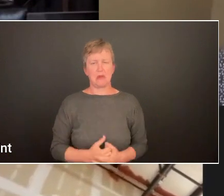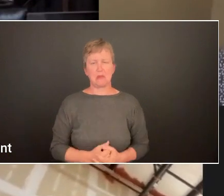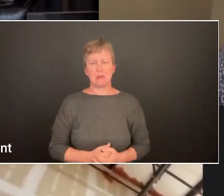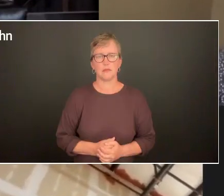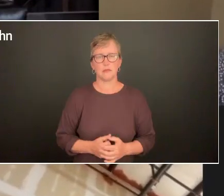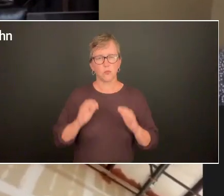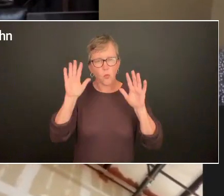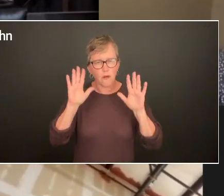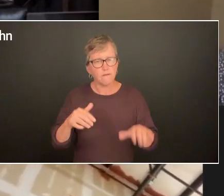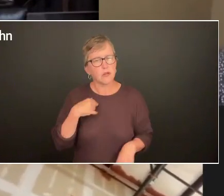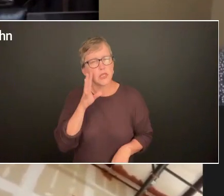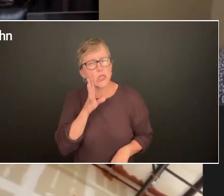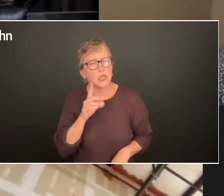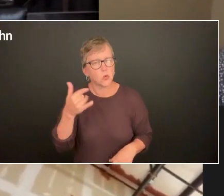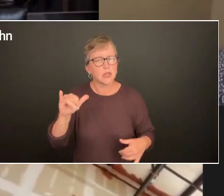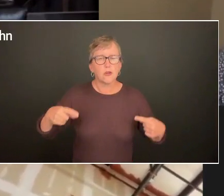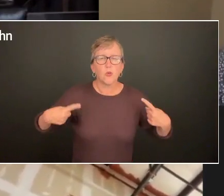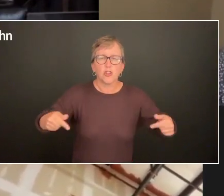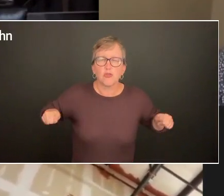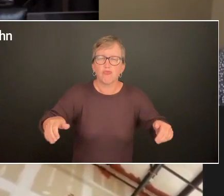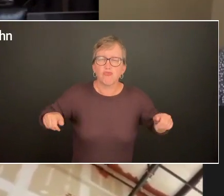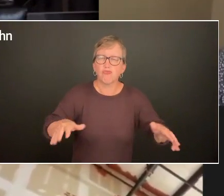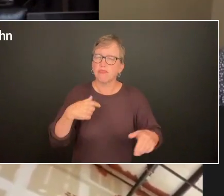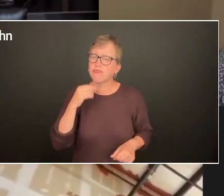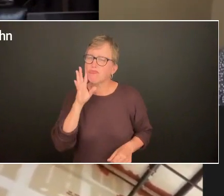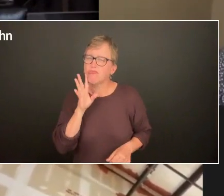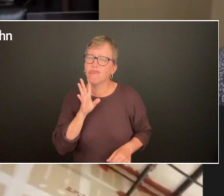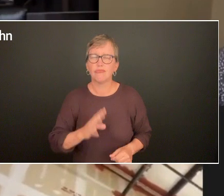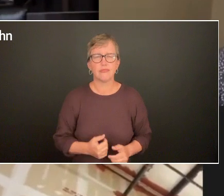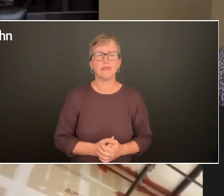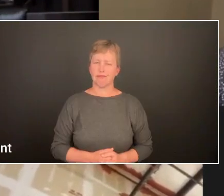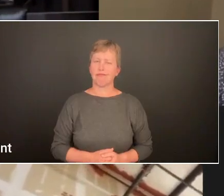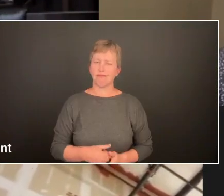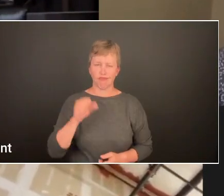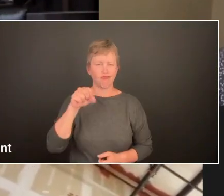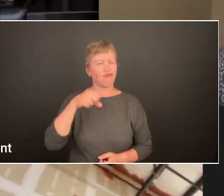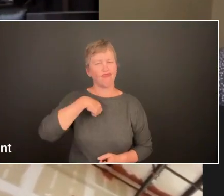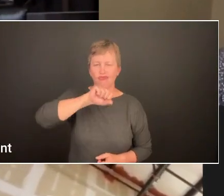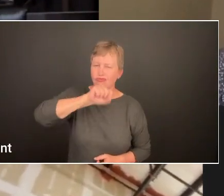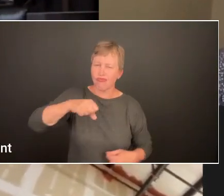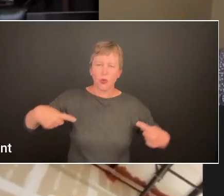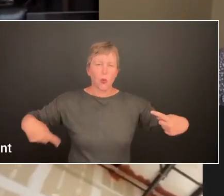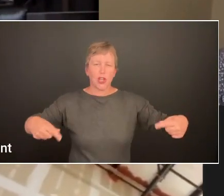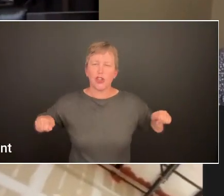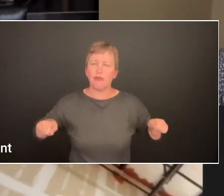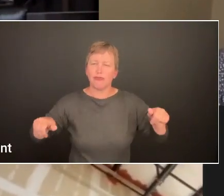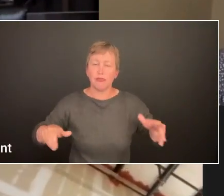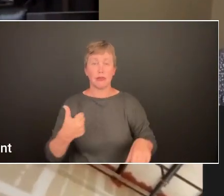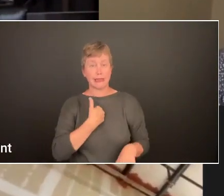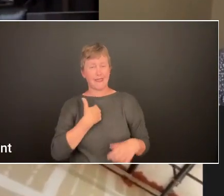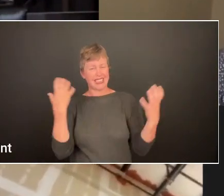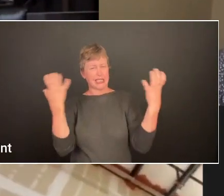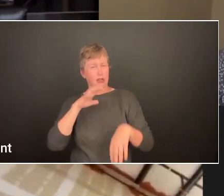yet. Okay, great. I'm still jealous that you're still in a manual chair. I love it. Yeah. I'm a car